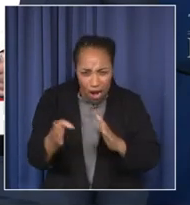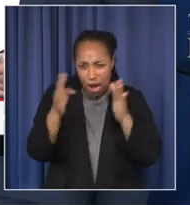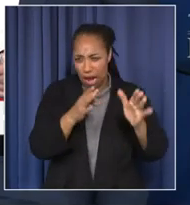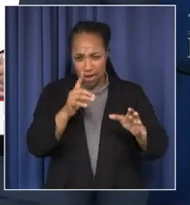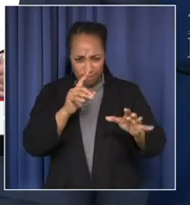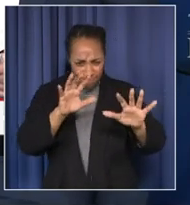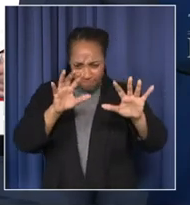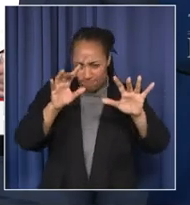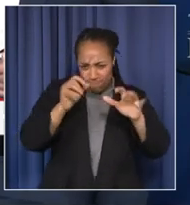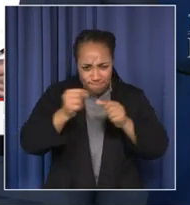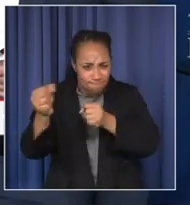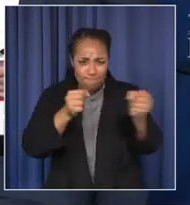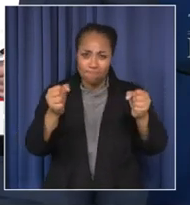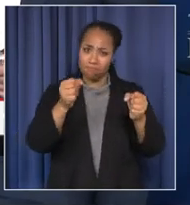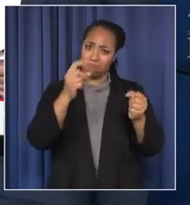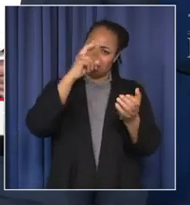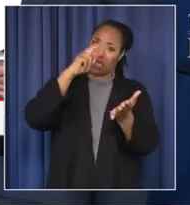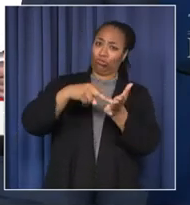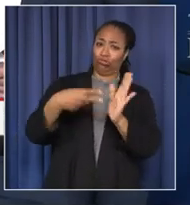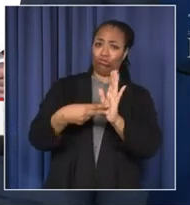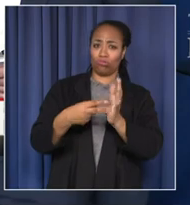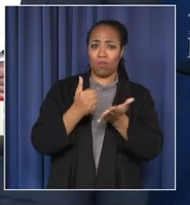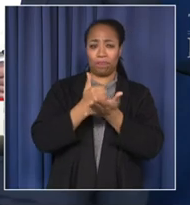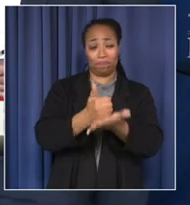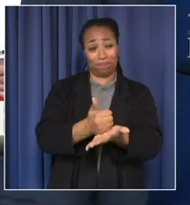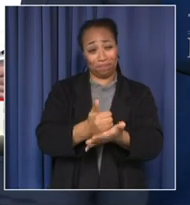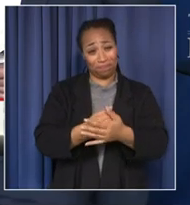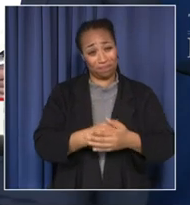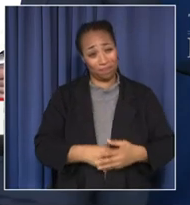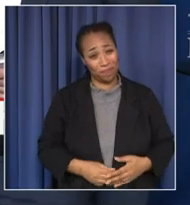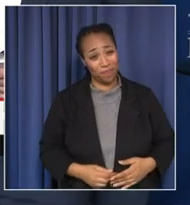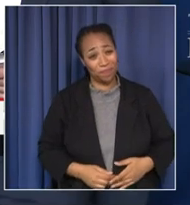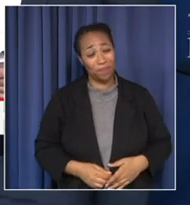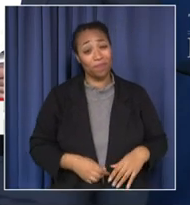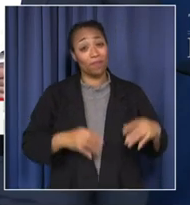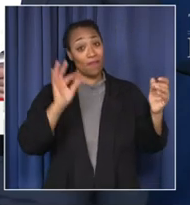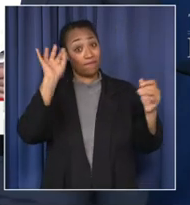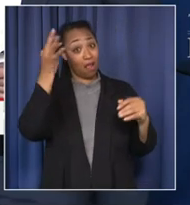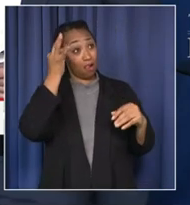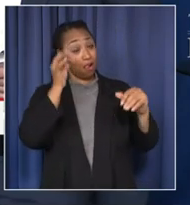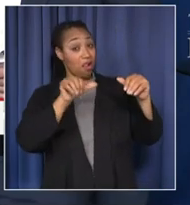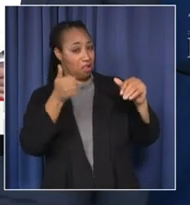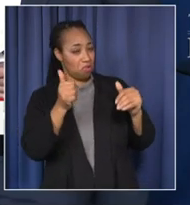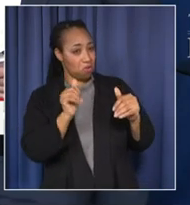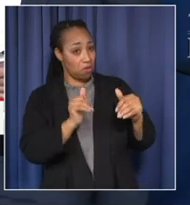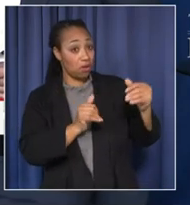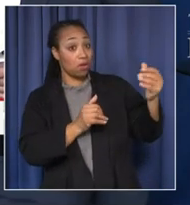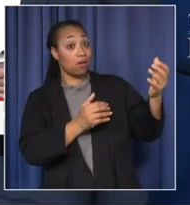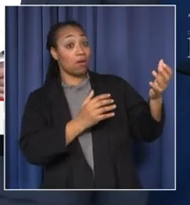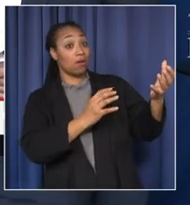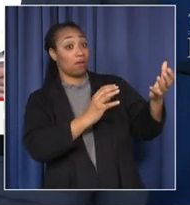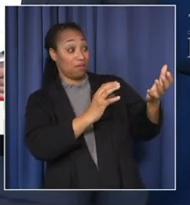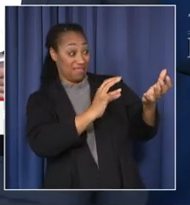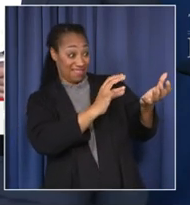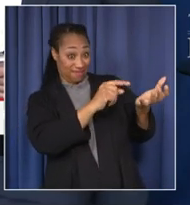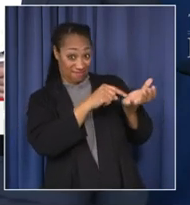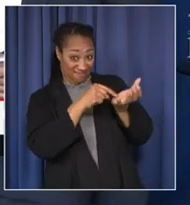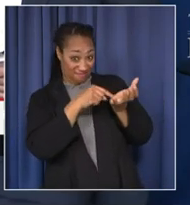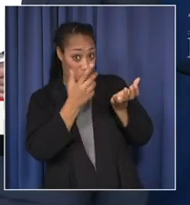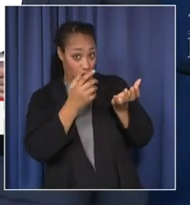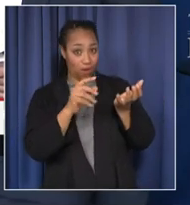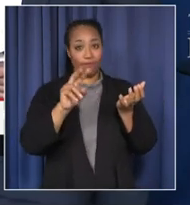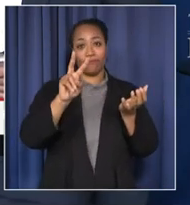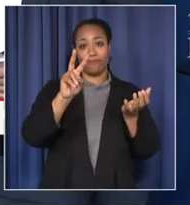especially for veterans. And we've had a program like this before. And with federal